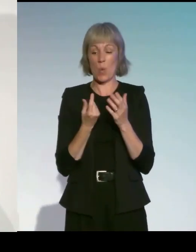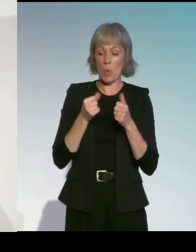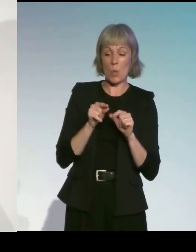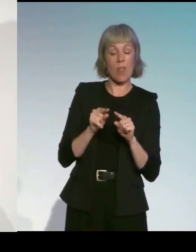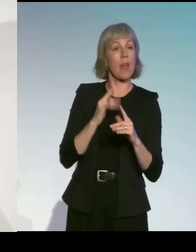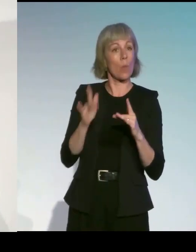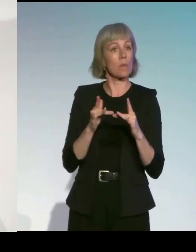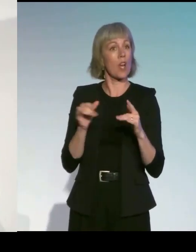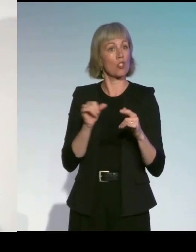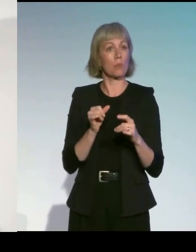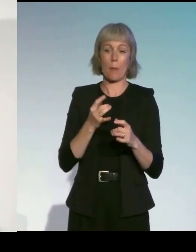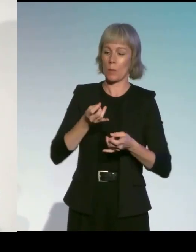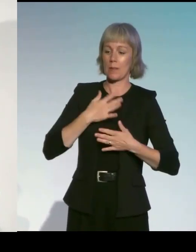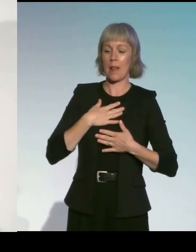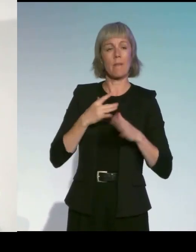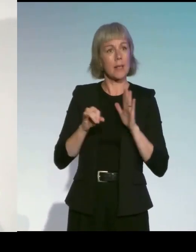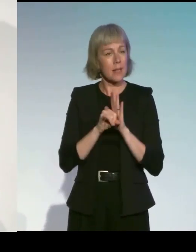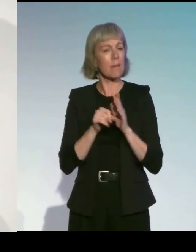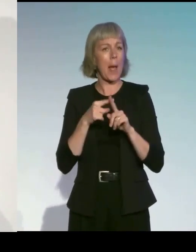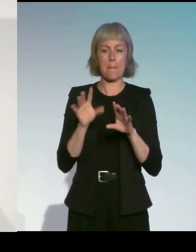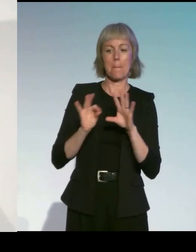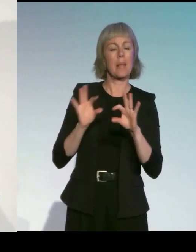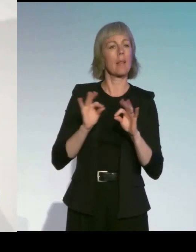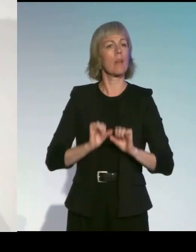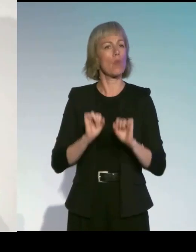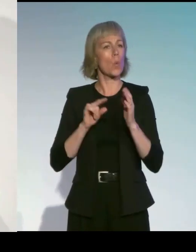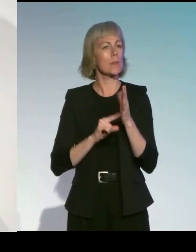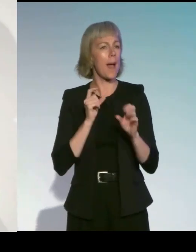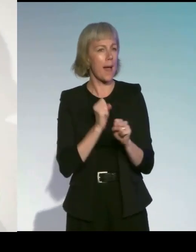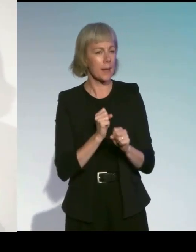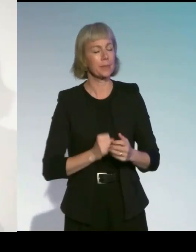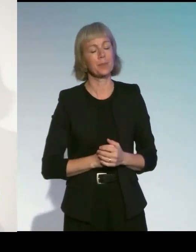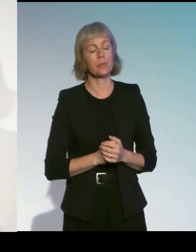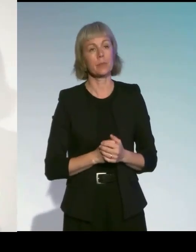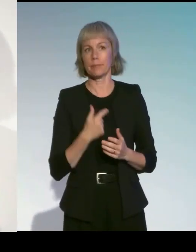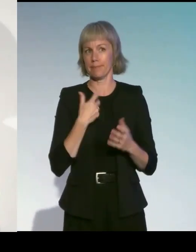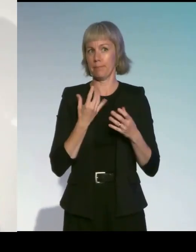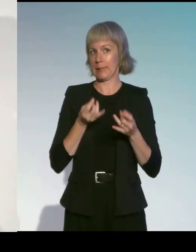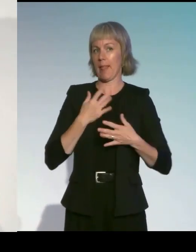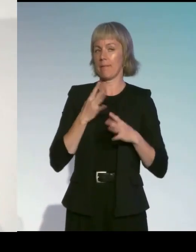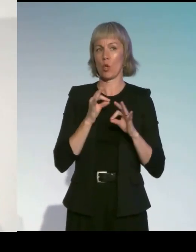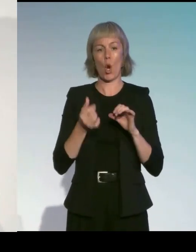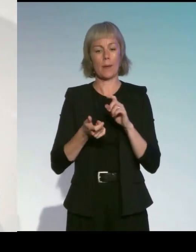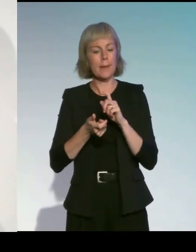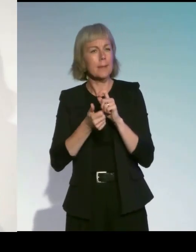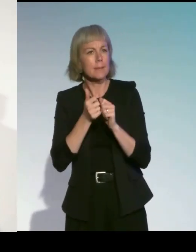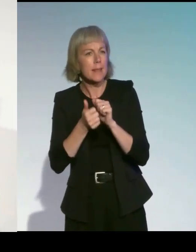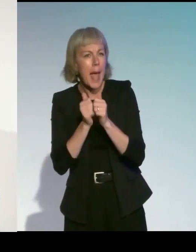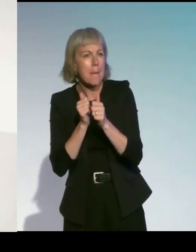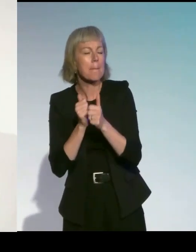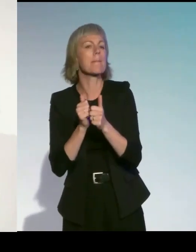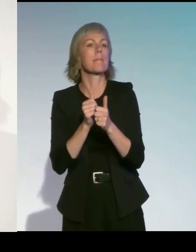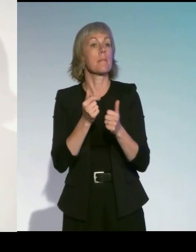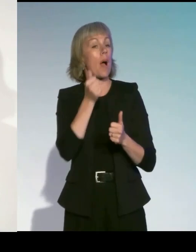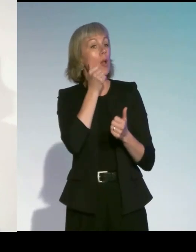self-identify. I think I'm not really in the gaming space, but I know there's a lot of kind of queer social media scholars who